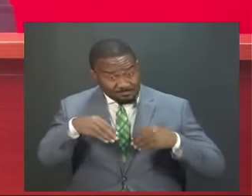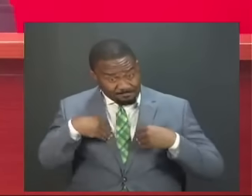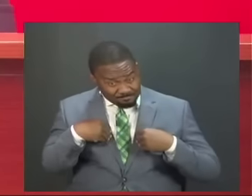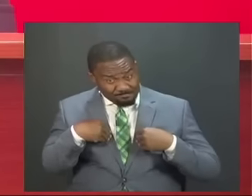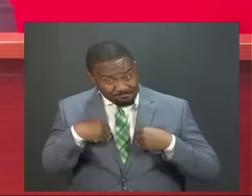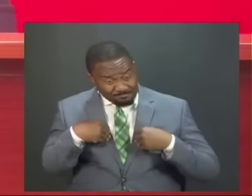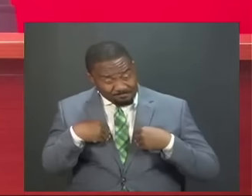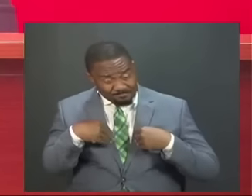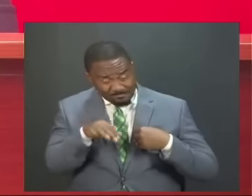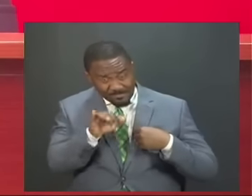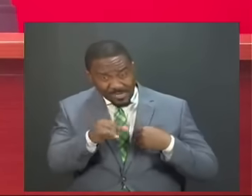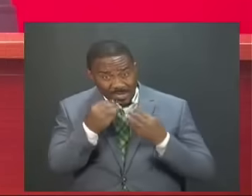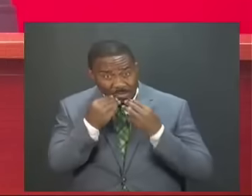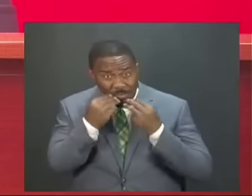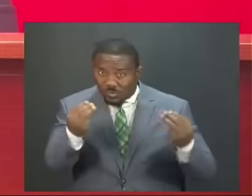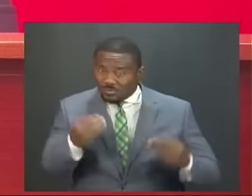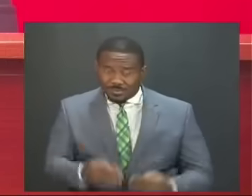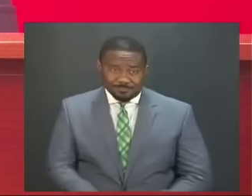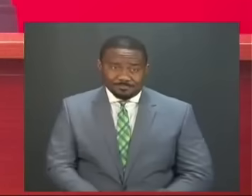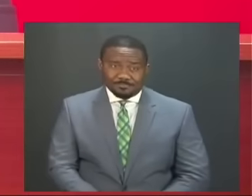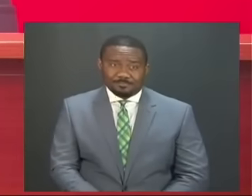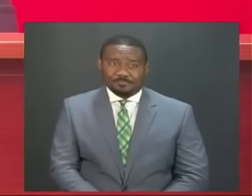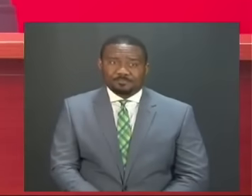admit the motion.